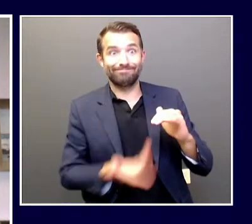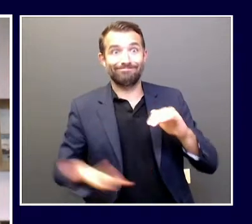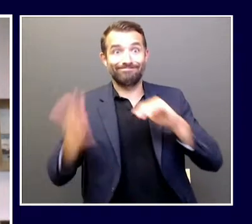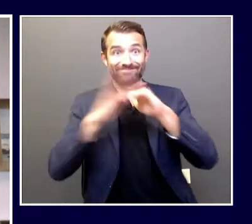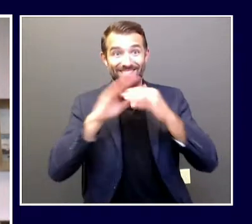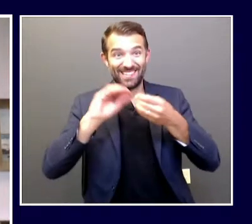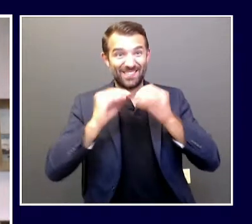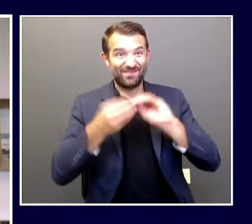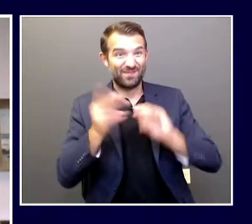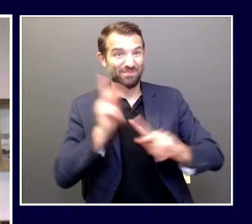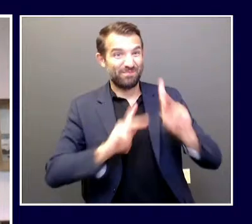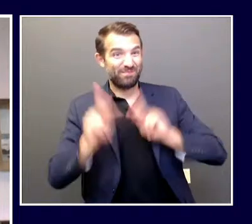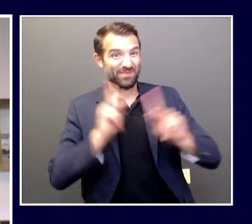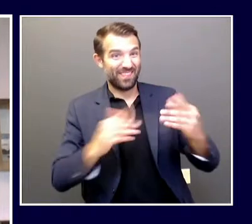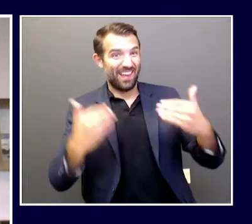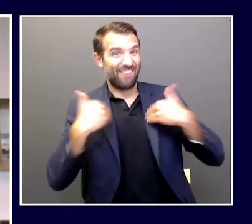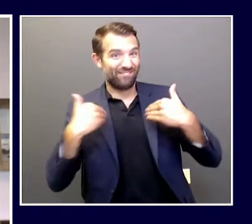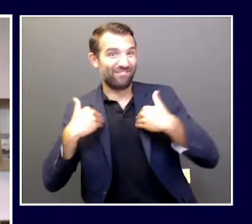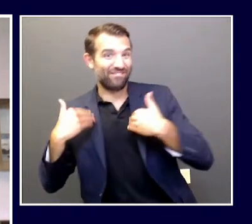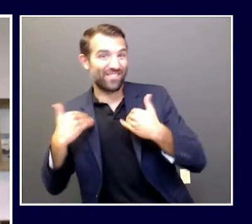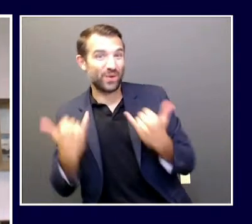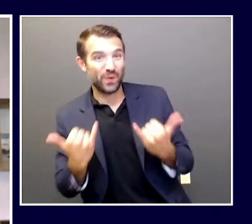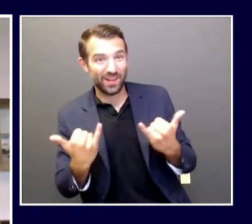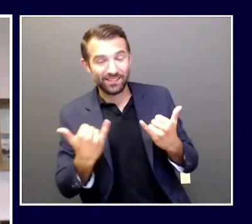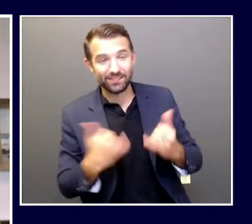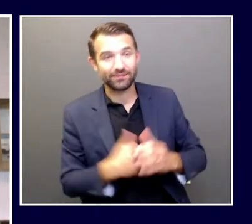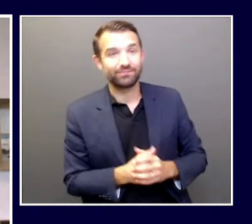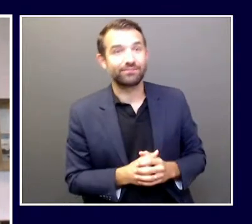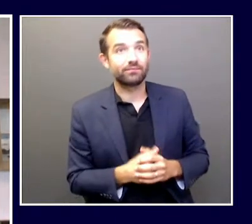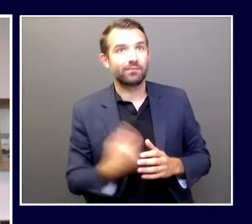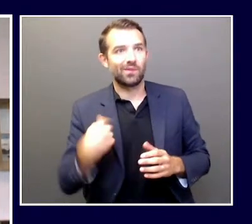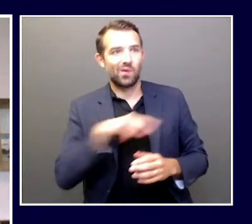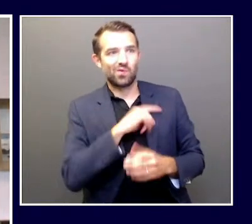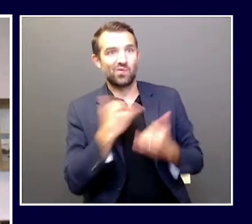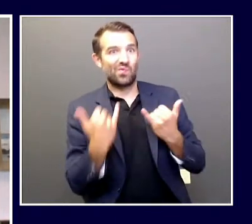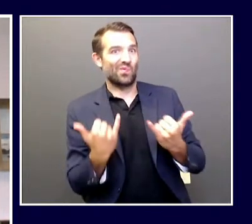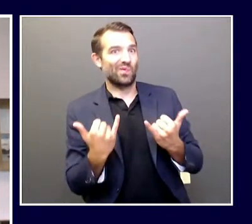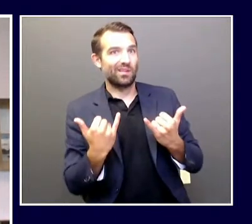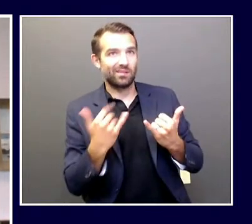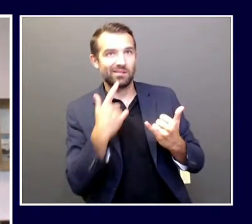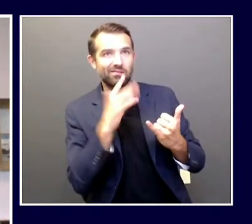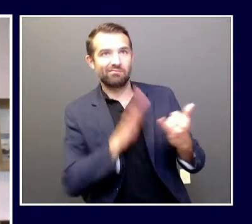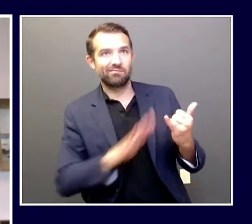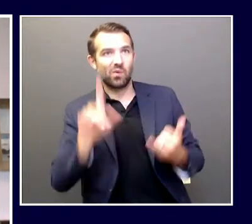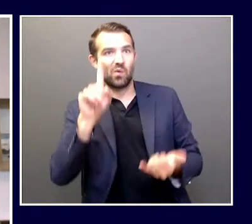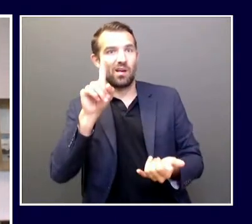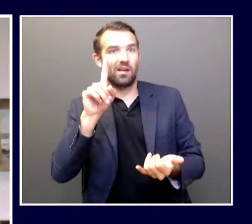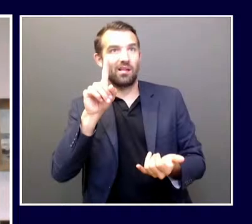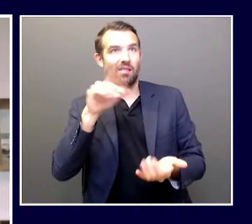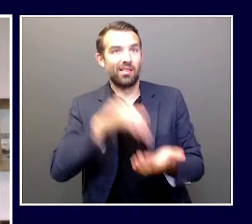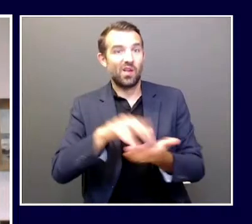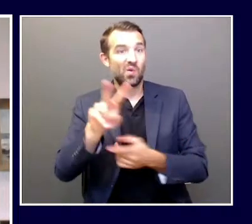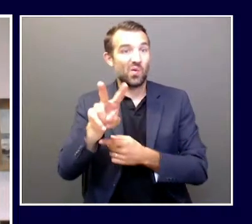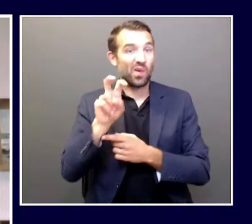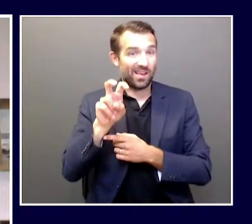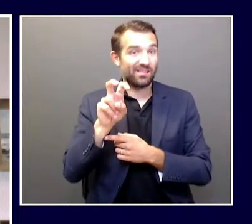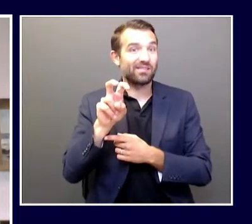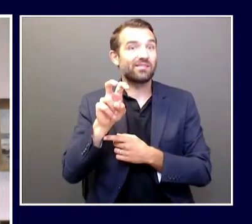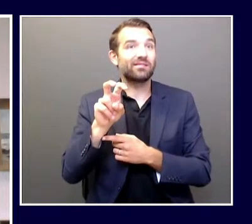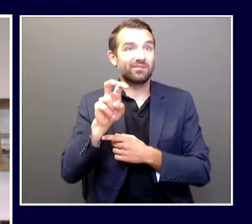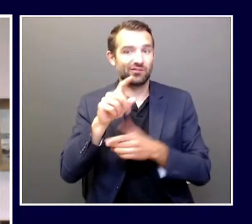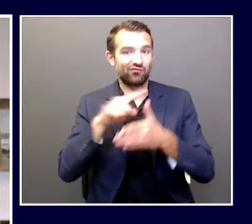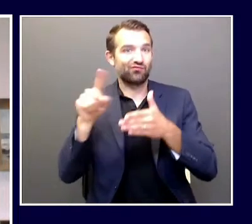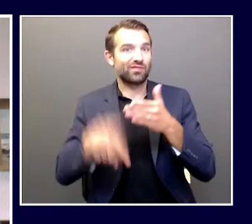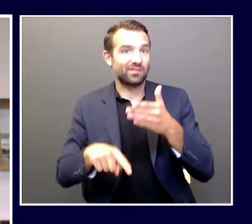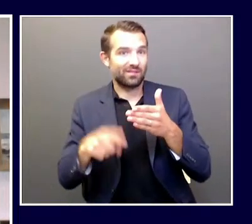roughly 1,700 positive test results that are awaiting Maine CDC review. These are results that have come in over